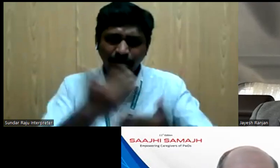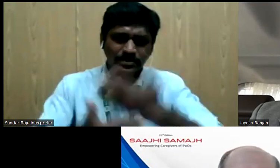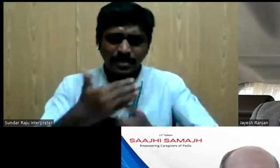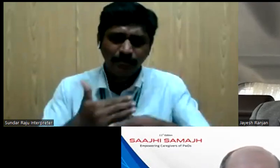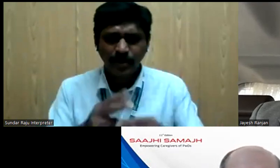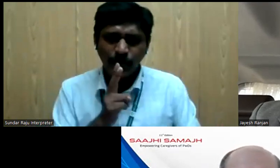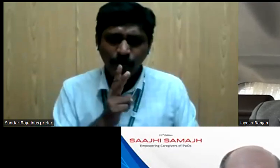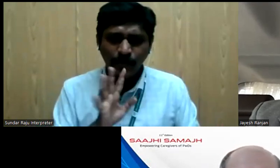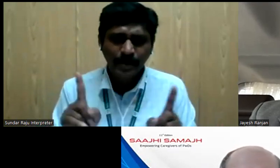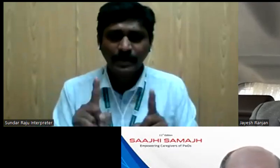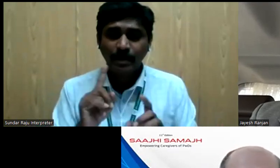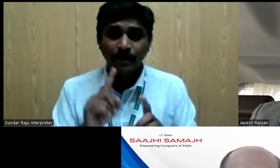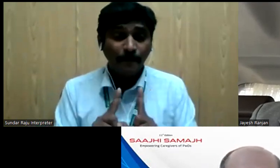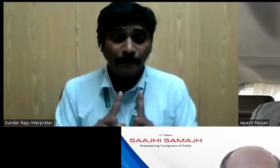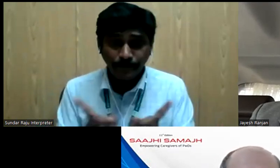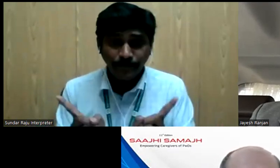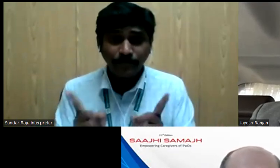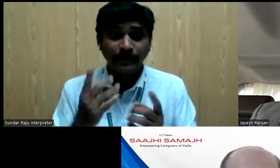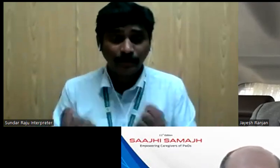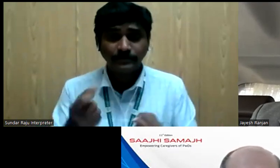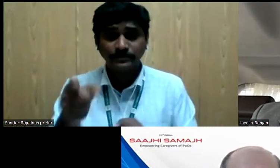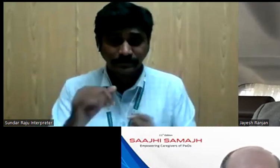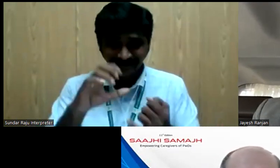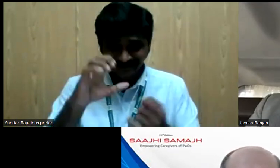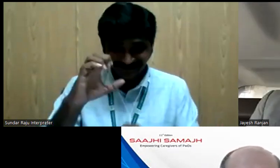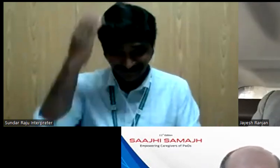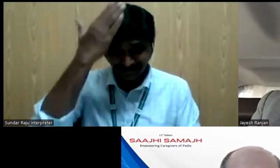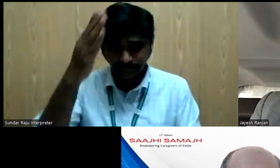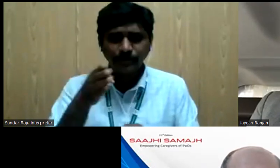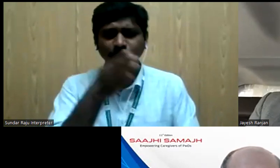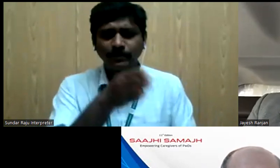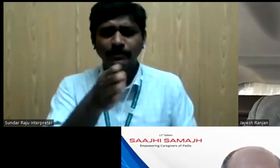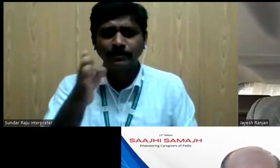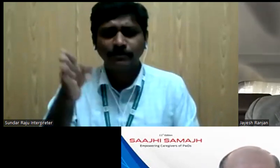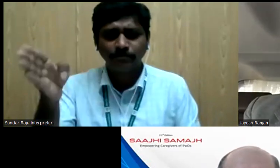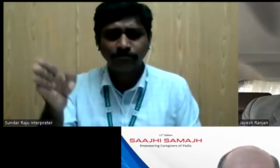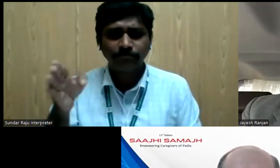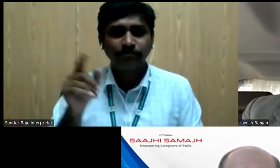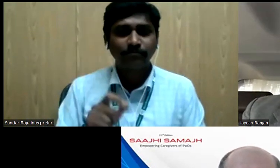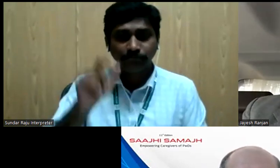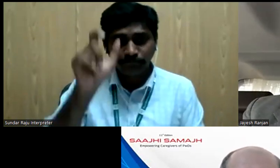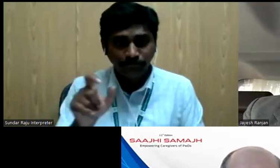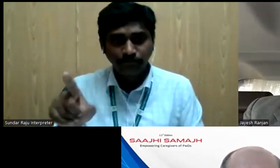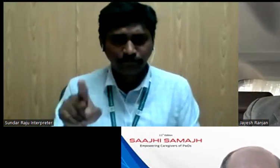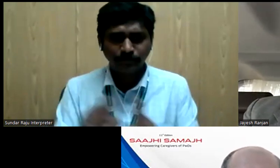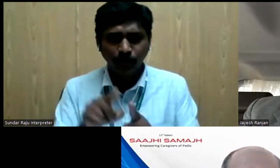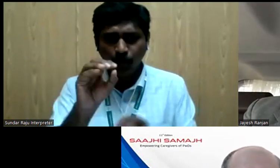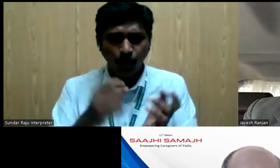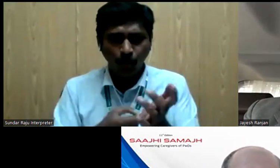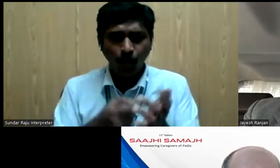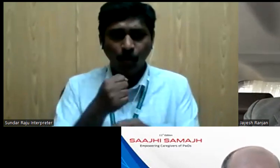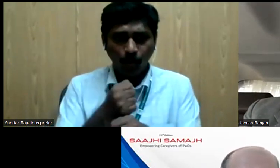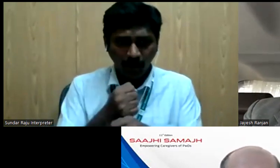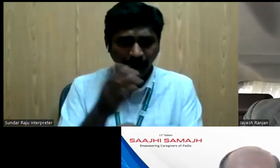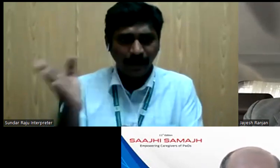themselves. But each time that I've visited, and especially when it comes to intellectual disability, we work with organizations such as Sadhana in